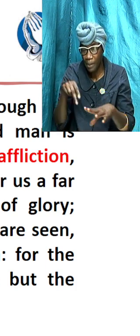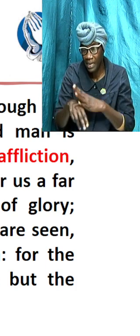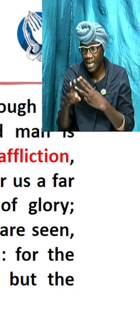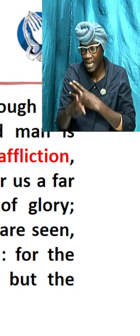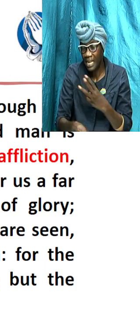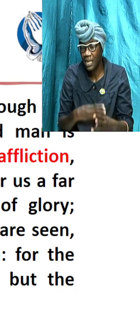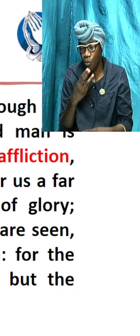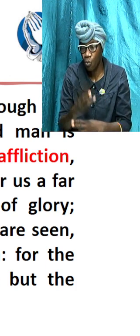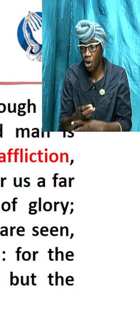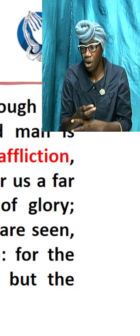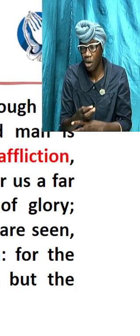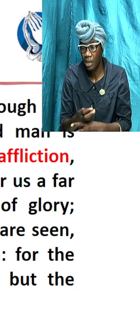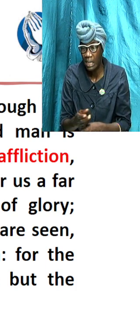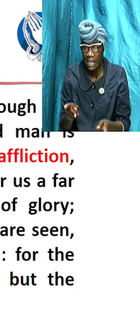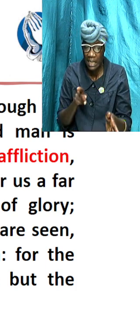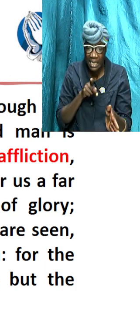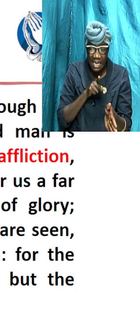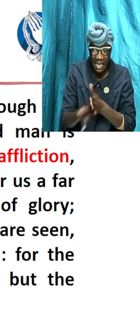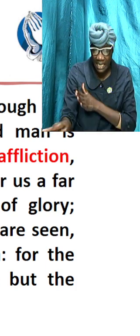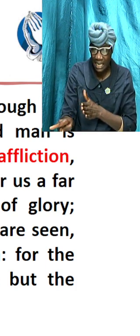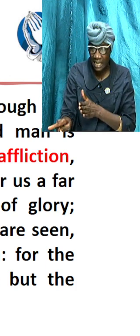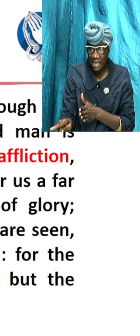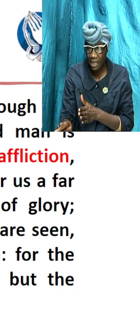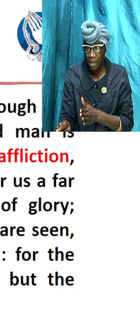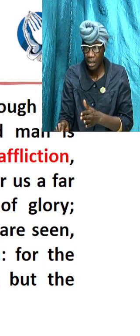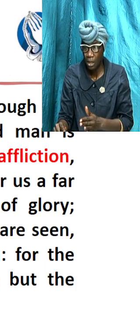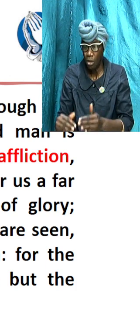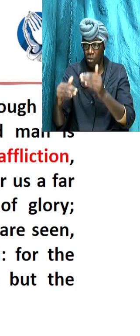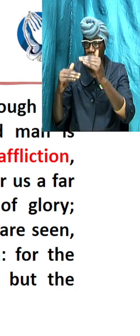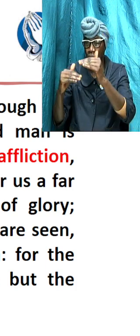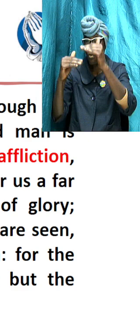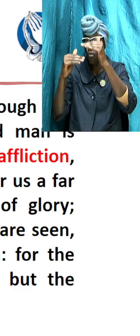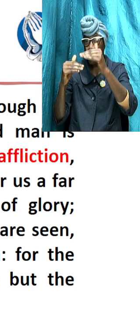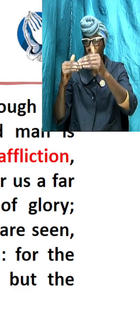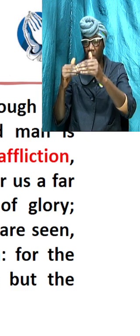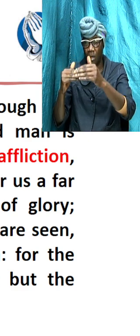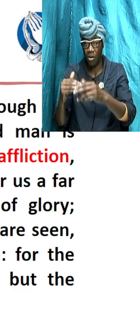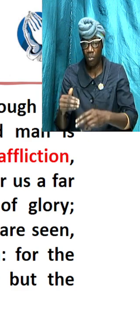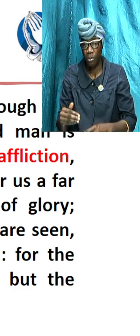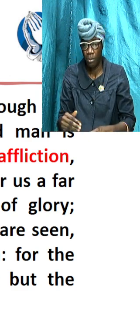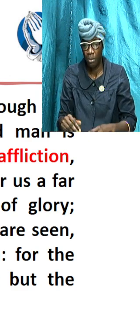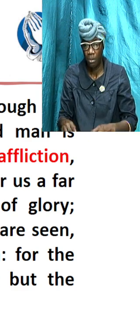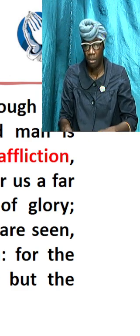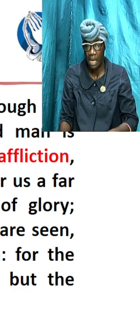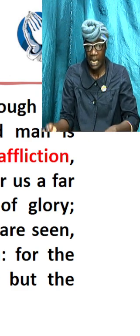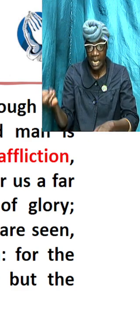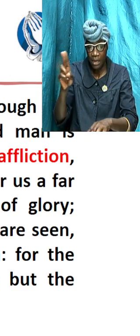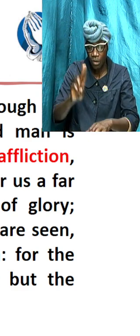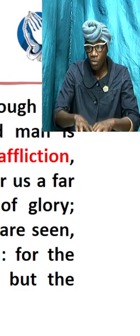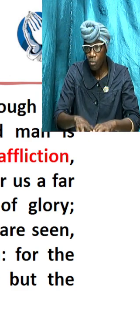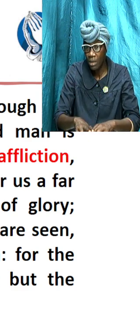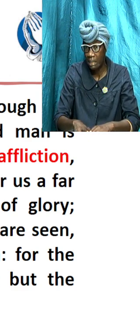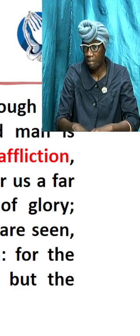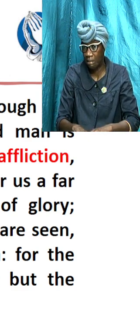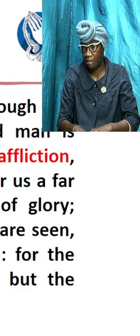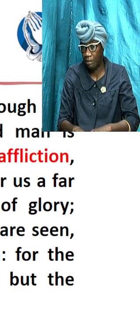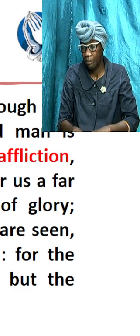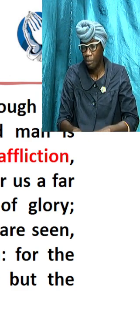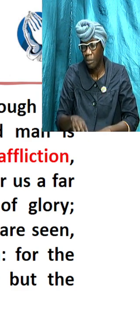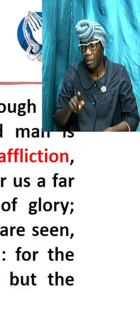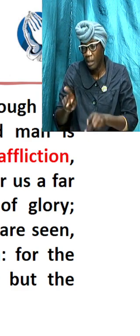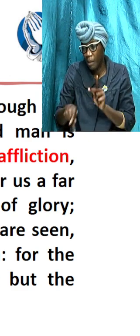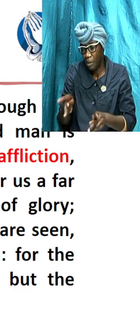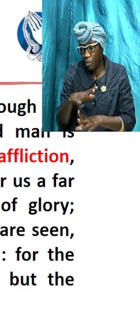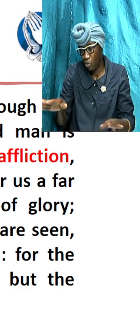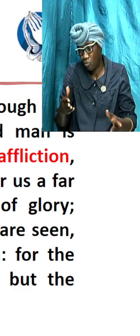that the crime rate in our country is going up. Amen. People are afraid. I don't know how people want to enjoy this world anymore, because you might